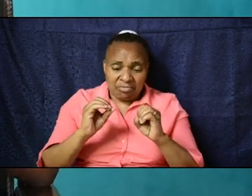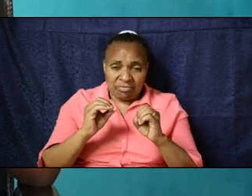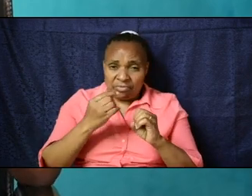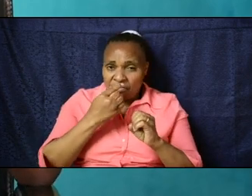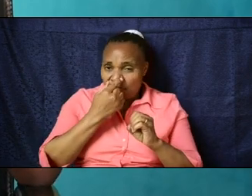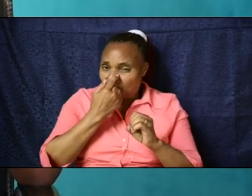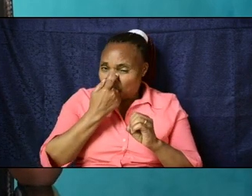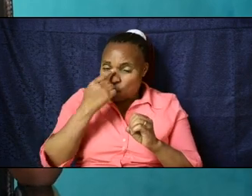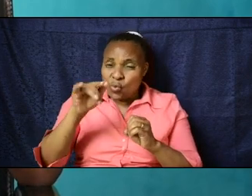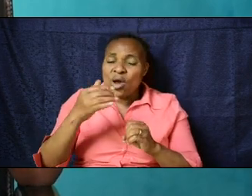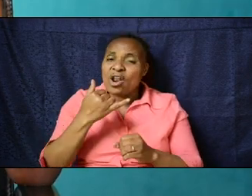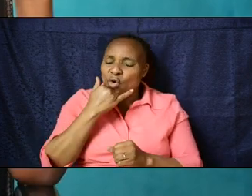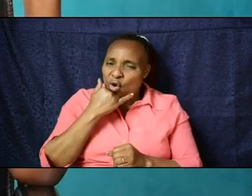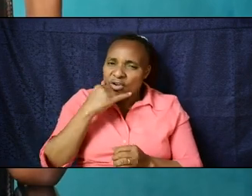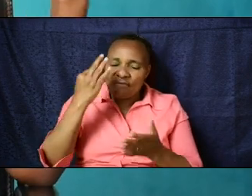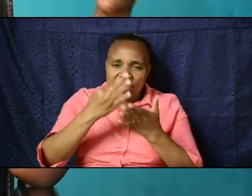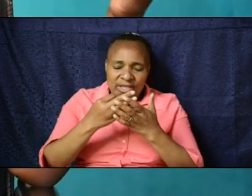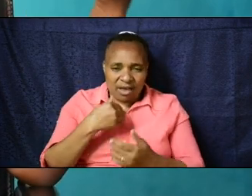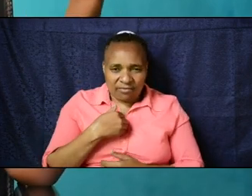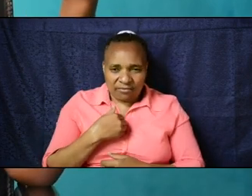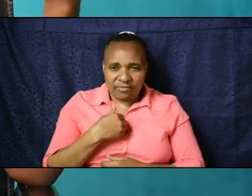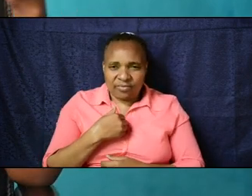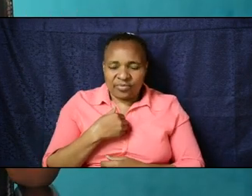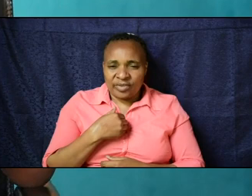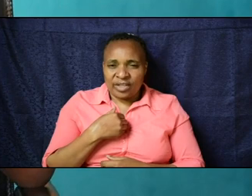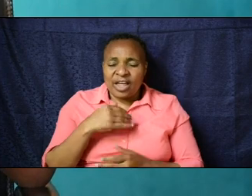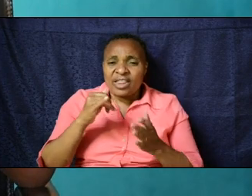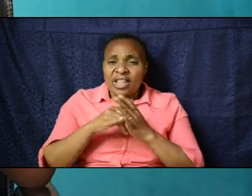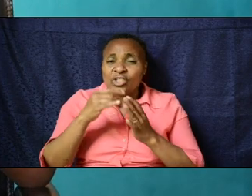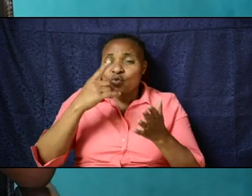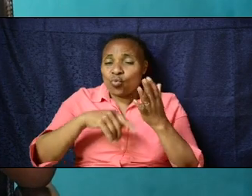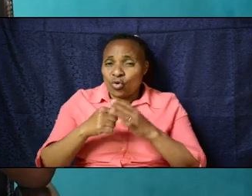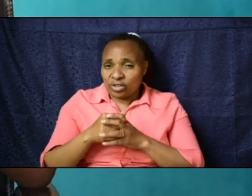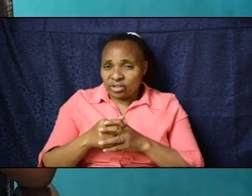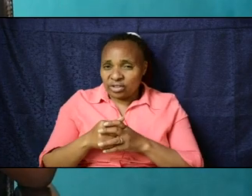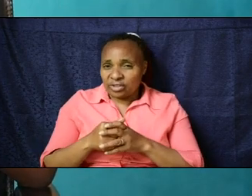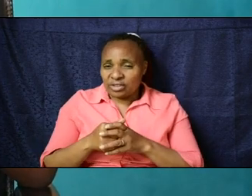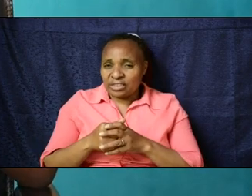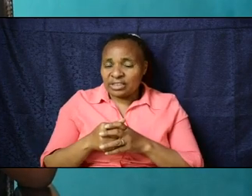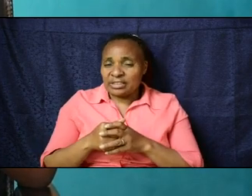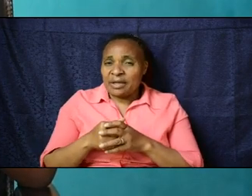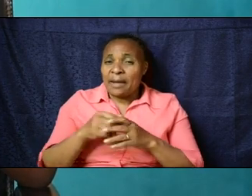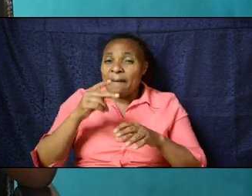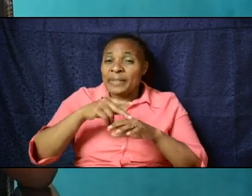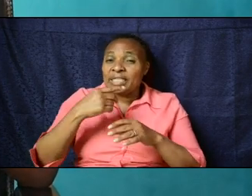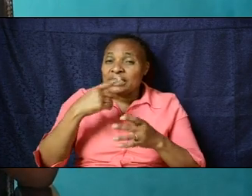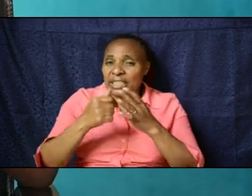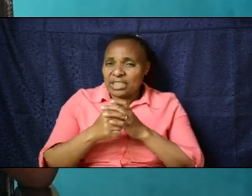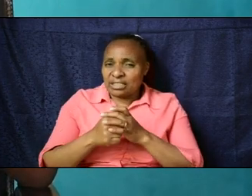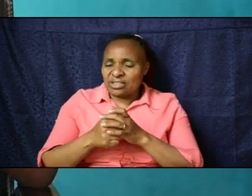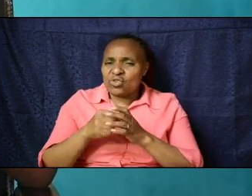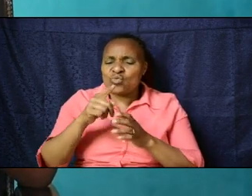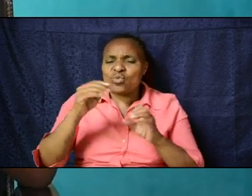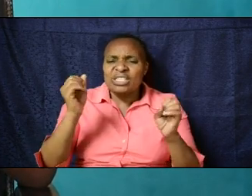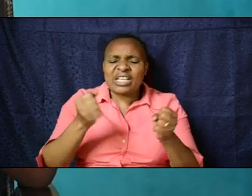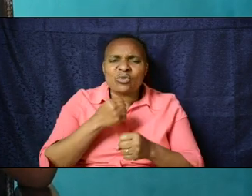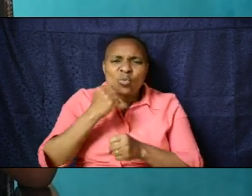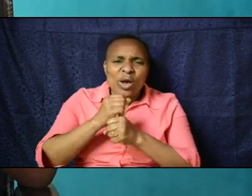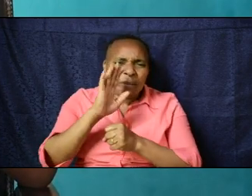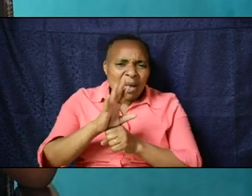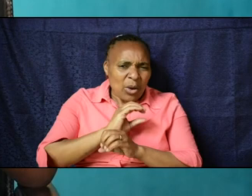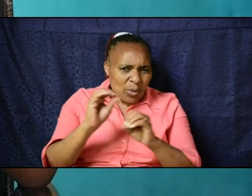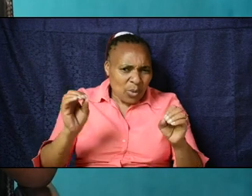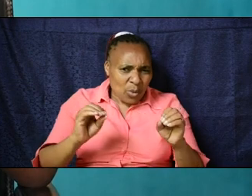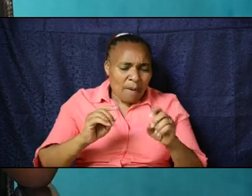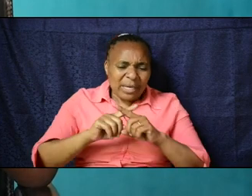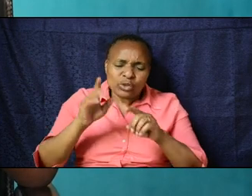You're defining the wrong faith. That's what Grace was trying to say. We are not saved by our work. True. Mm-hmm. So you're